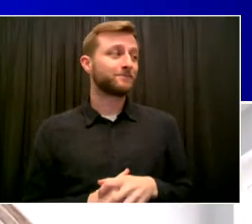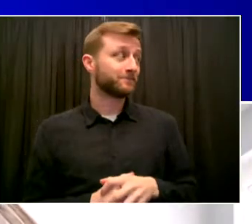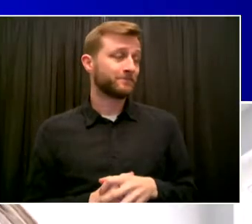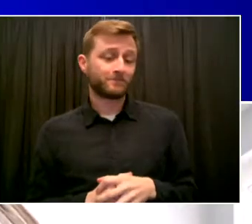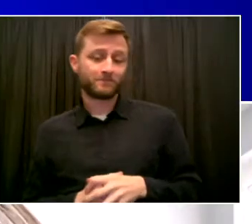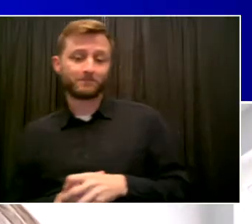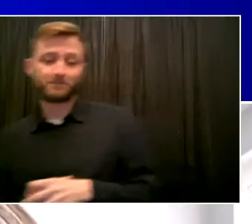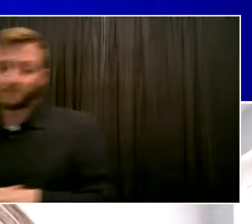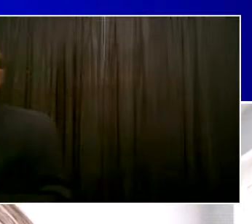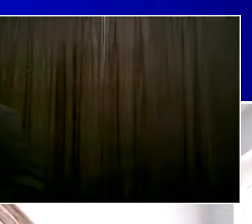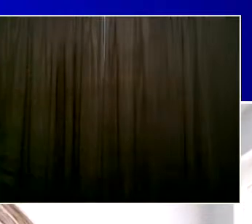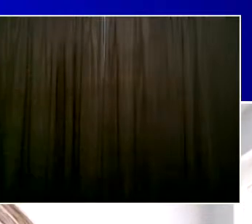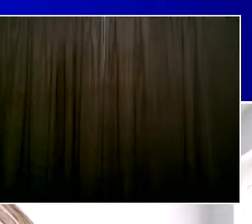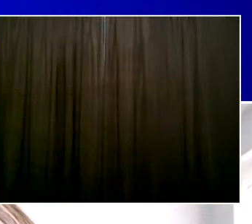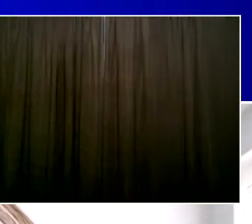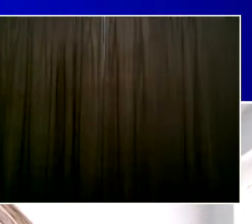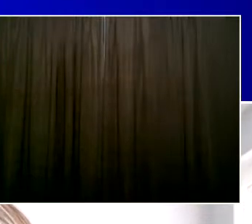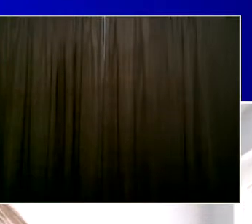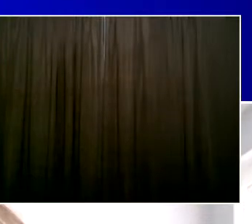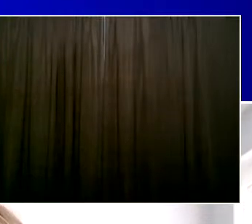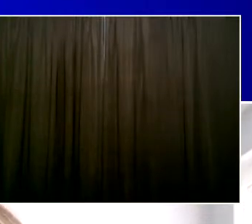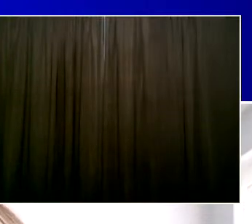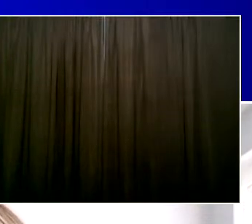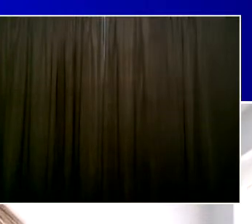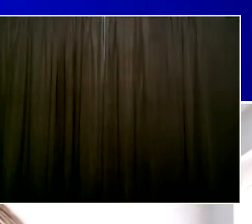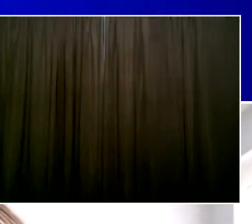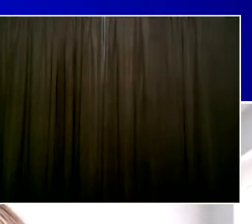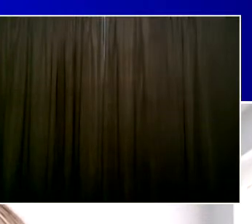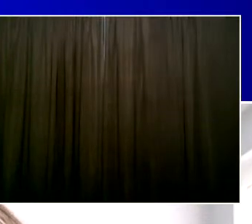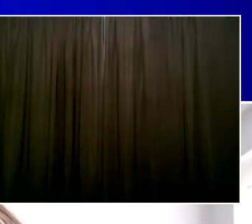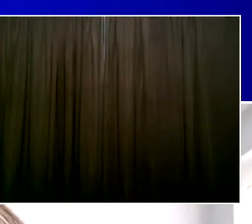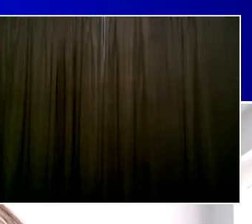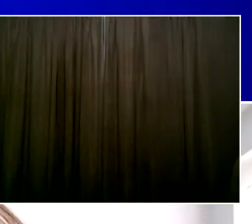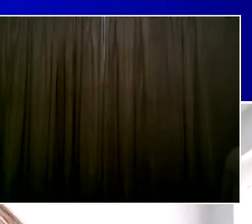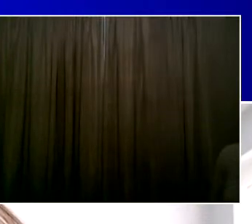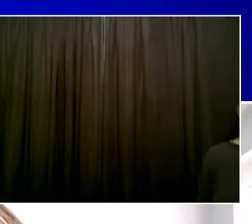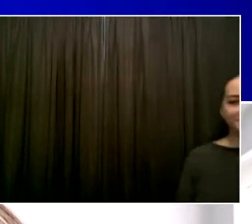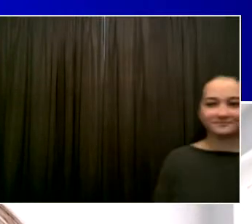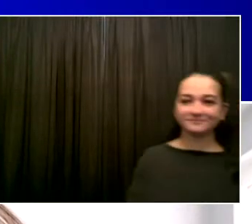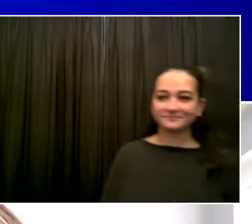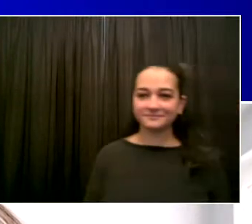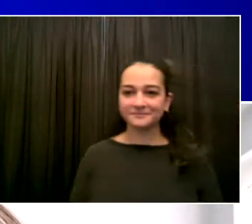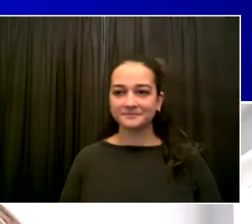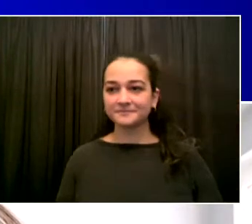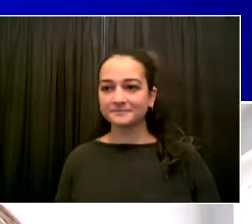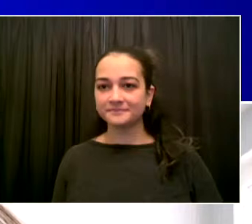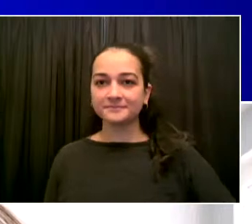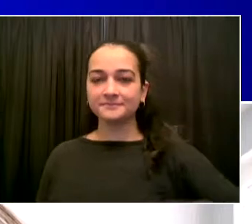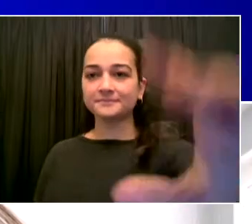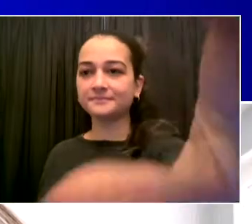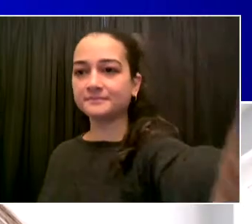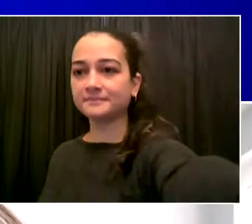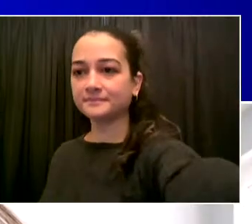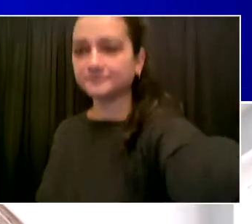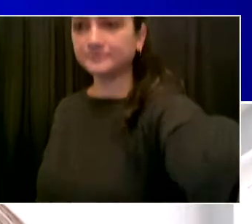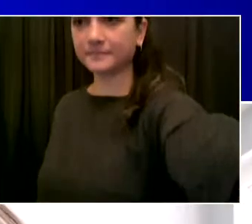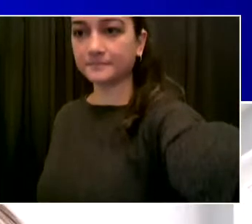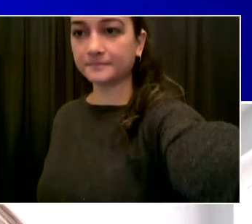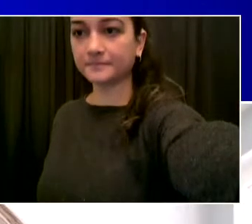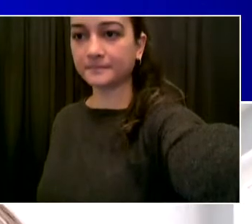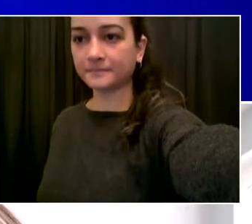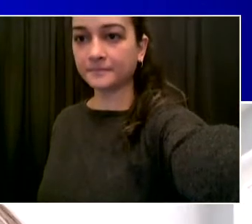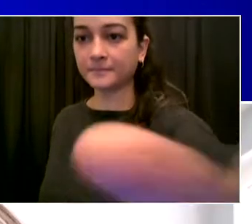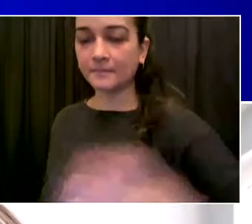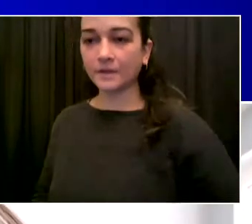see an absolutely precious moment there. And I feel like, I loved your reaction to it. I feel like this is what it's all about. Just going out